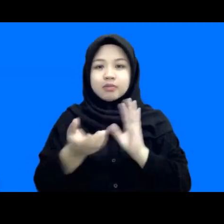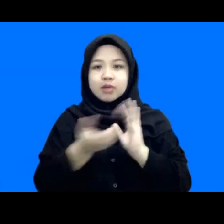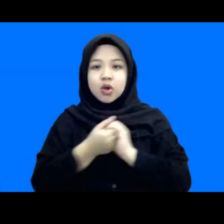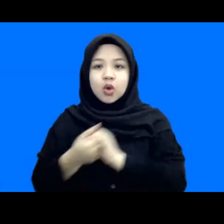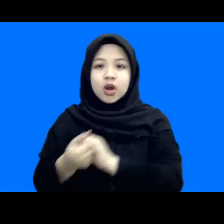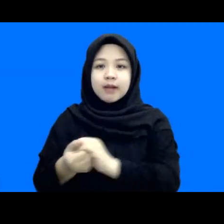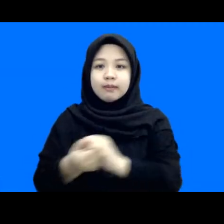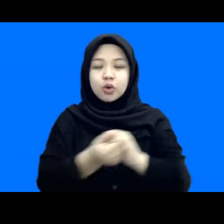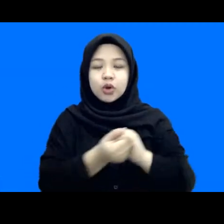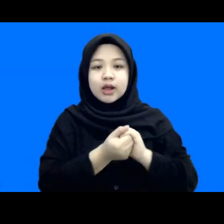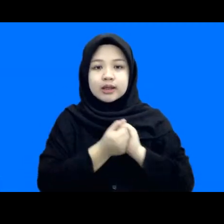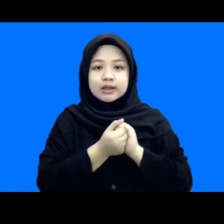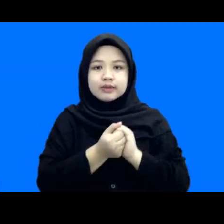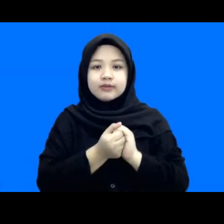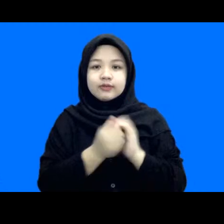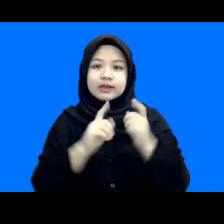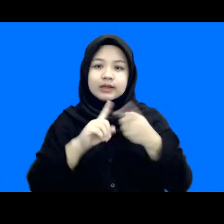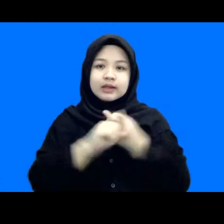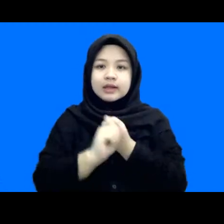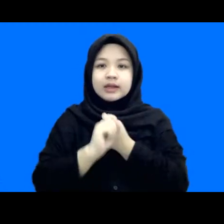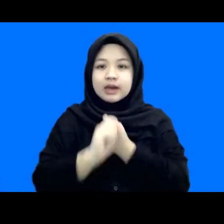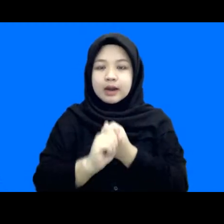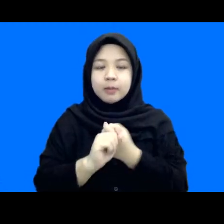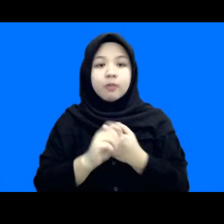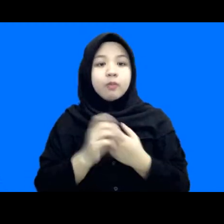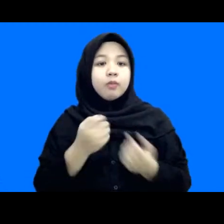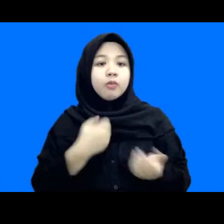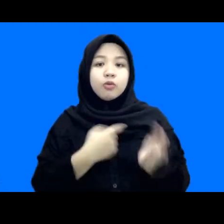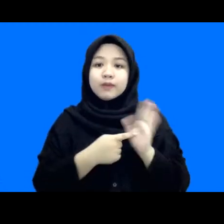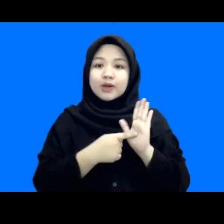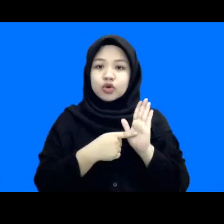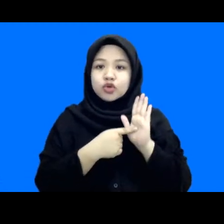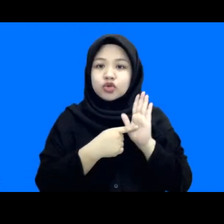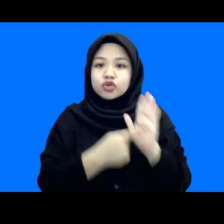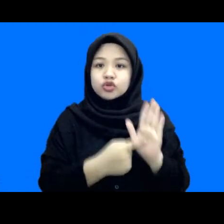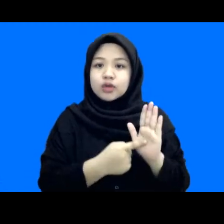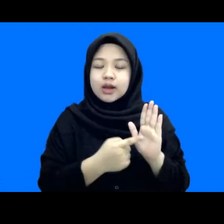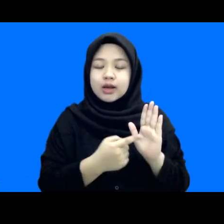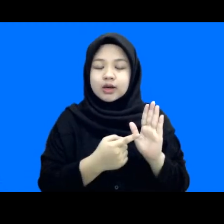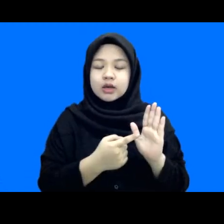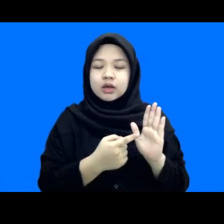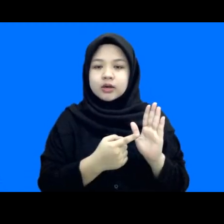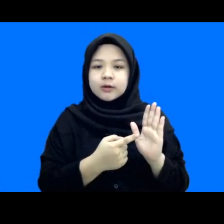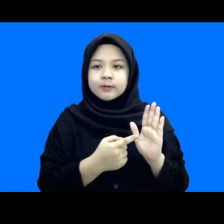reflect in all of our processes. So